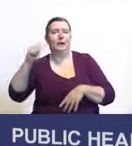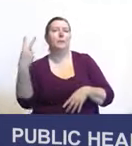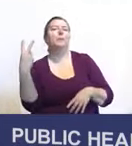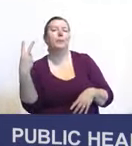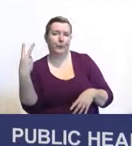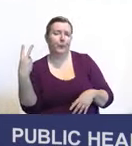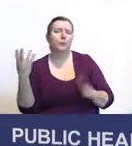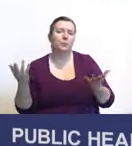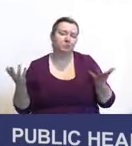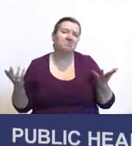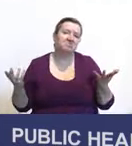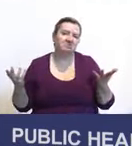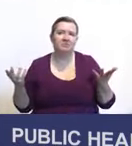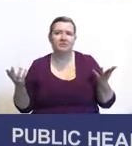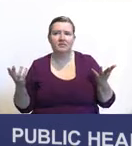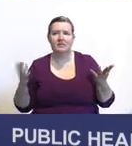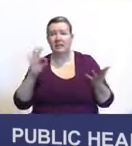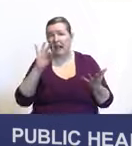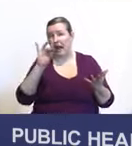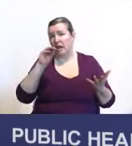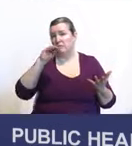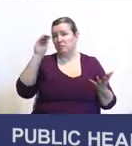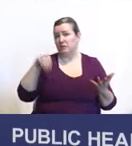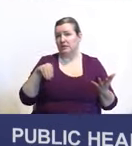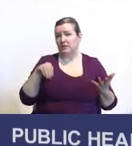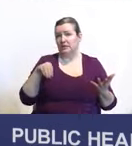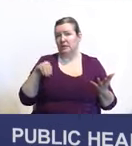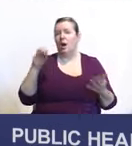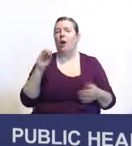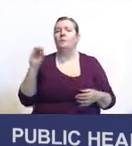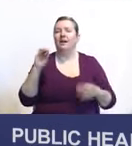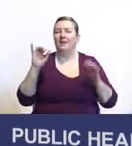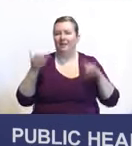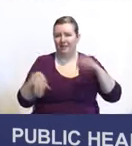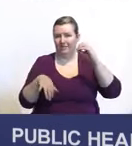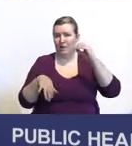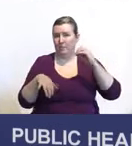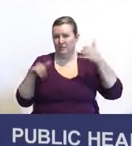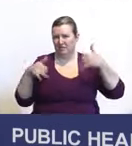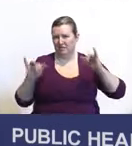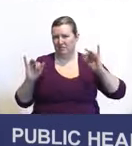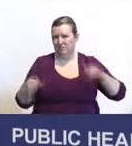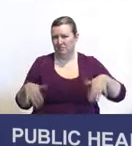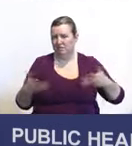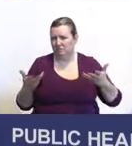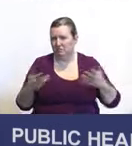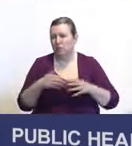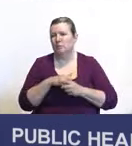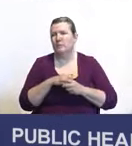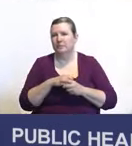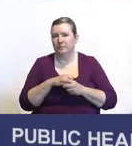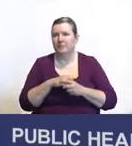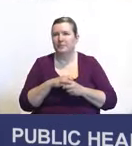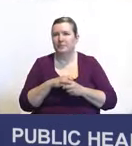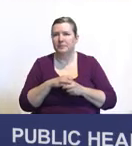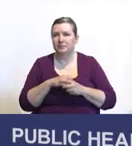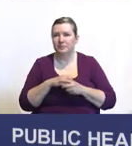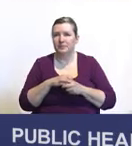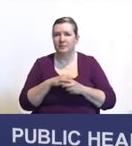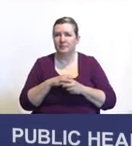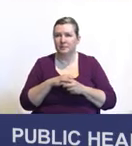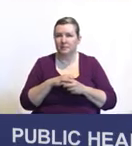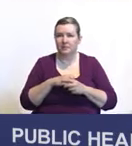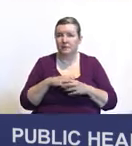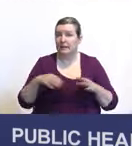all the cases we've been sampling is far and away the most common variant. I don't see any evidence yet that BA2